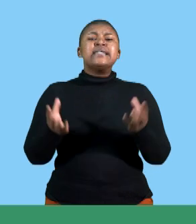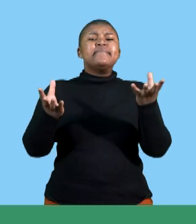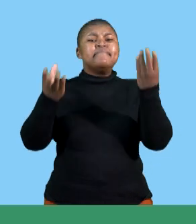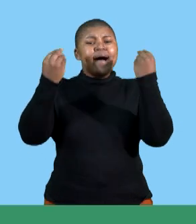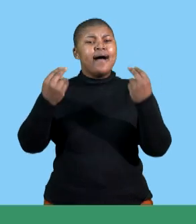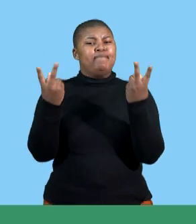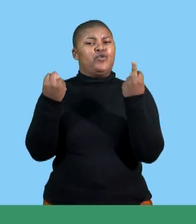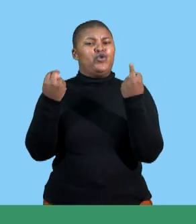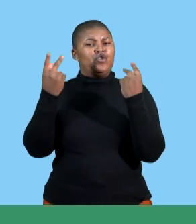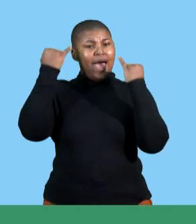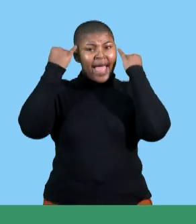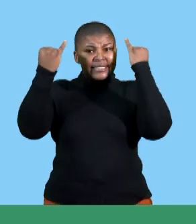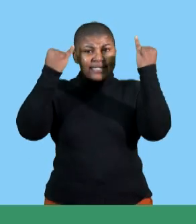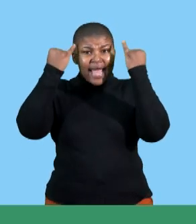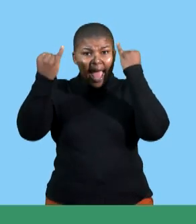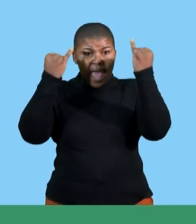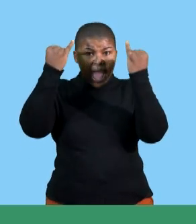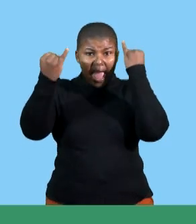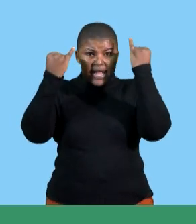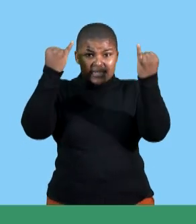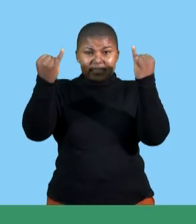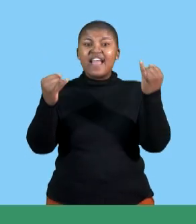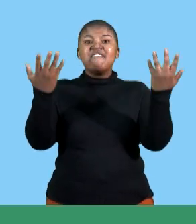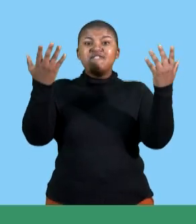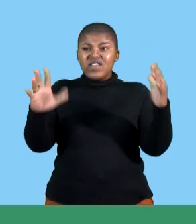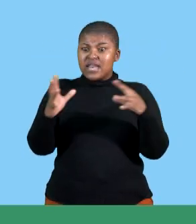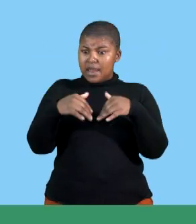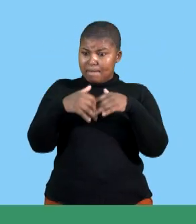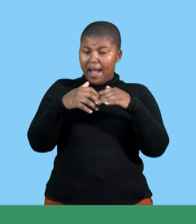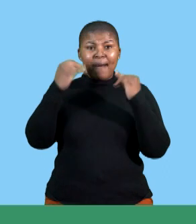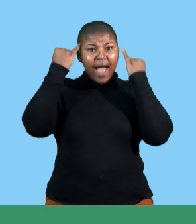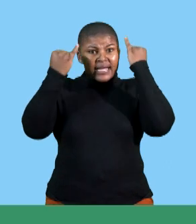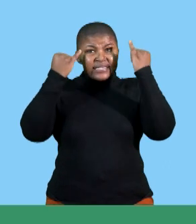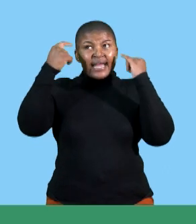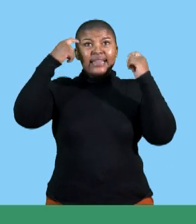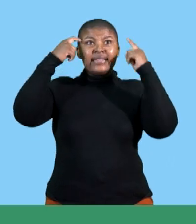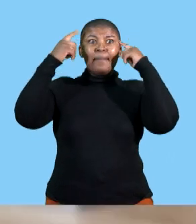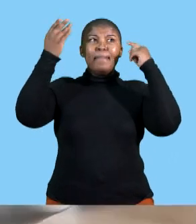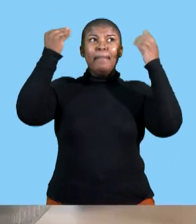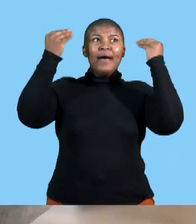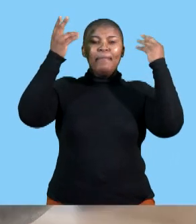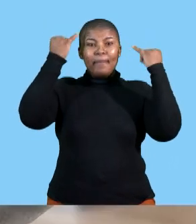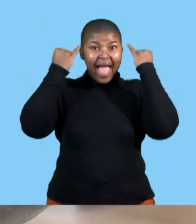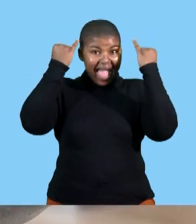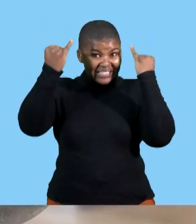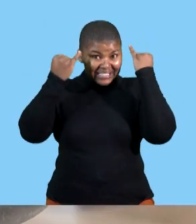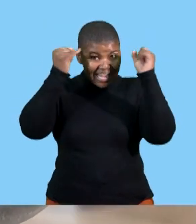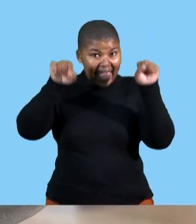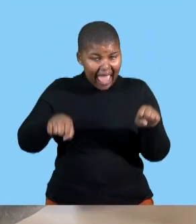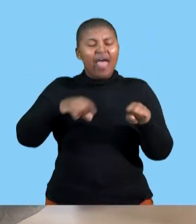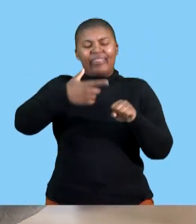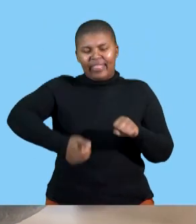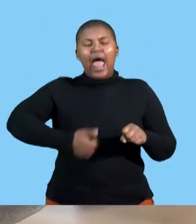ideas and making them real. These are your new ideas. You are thinking, you normally say thinking out of the box,